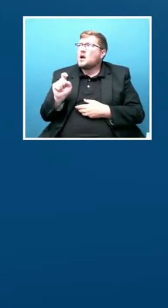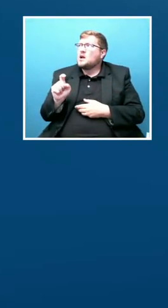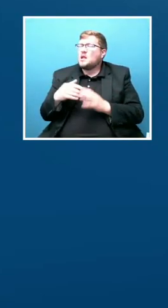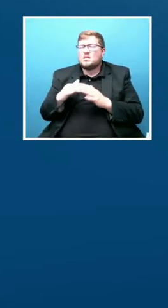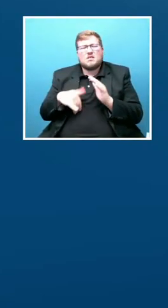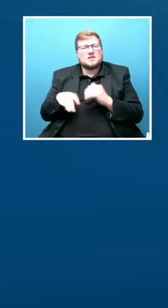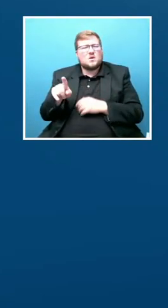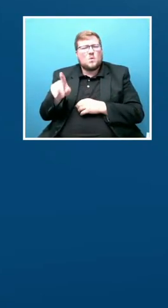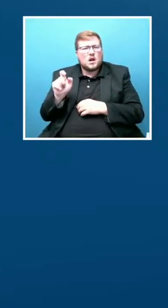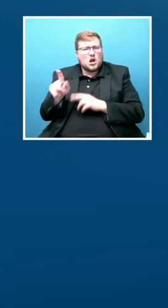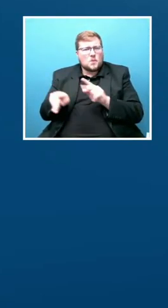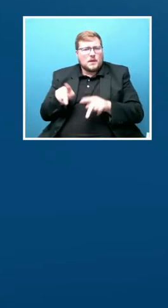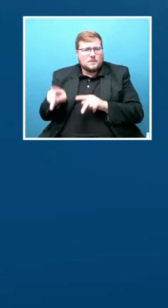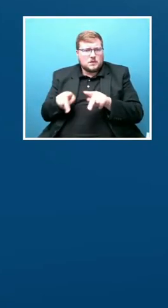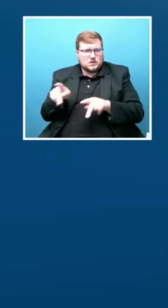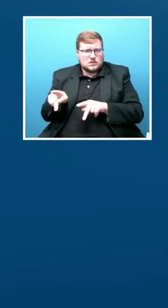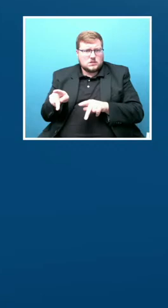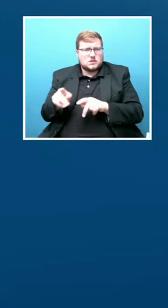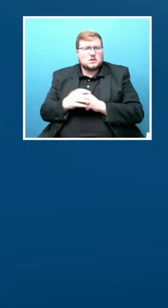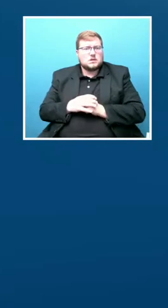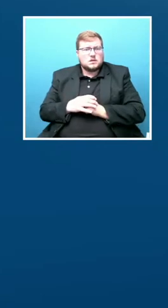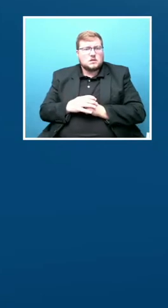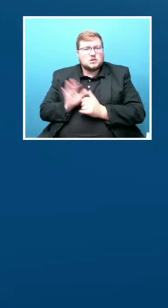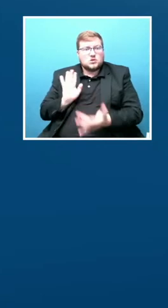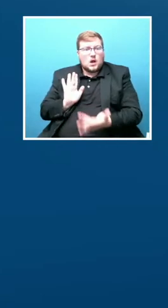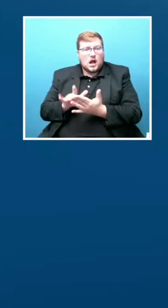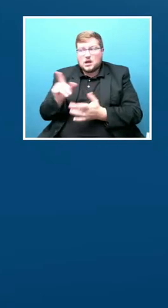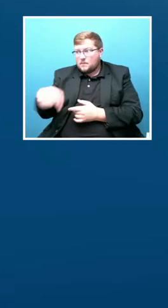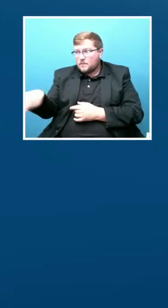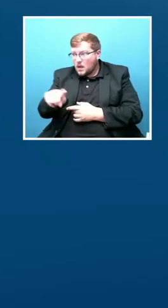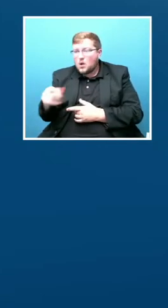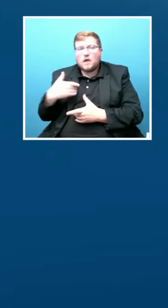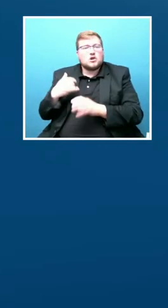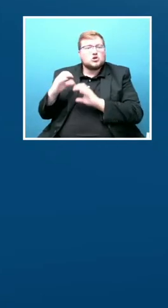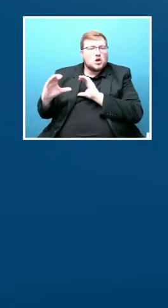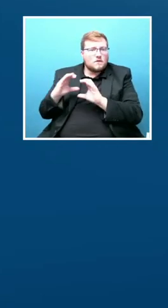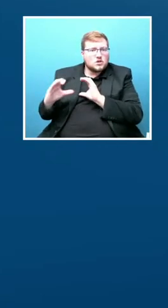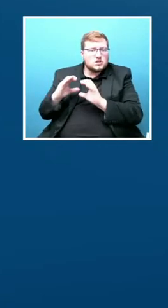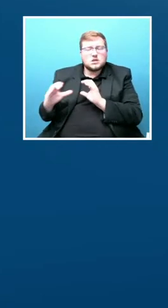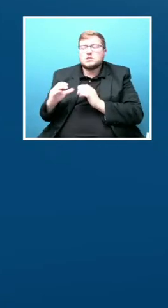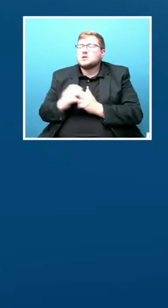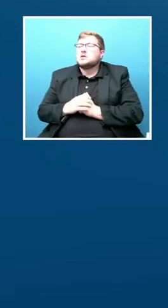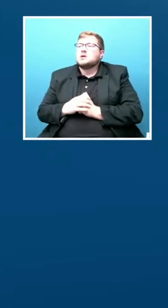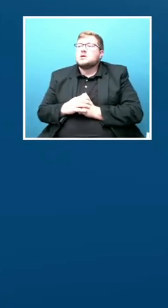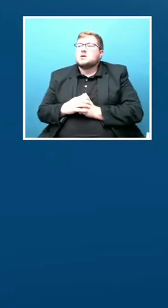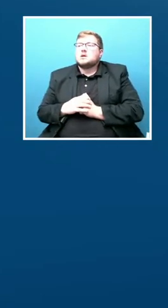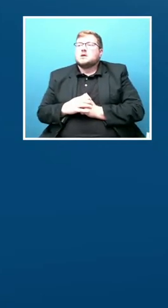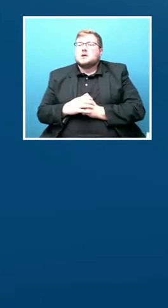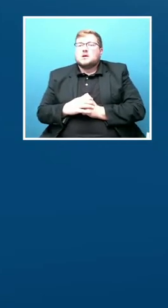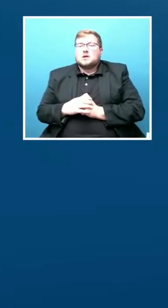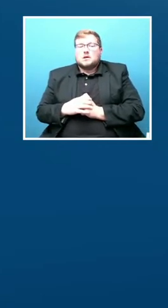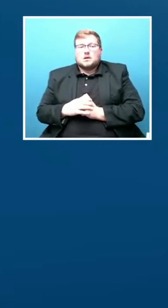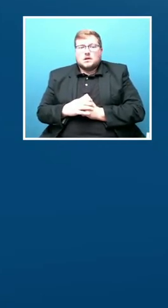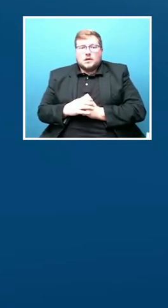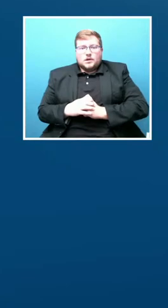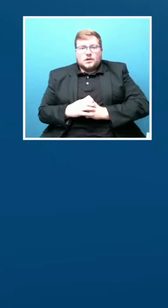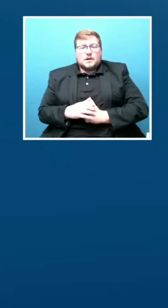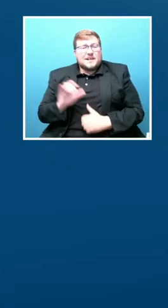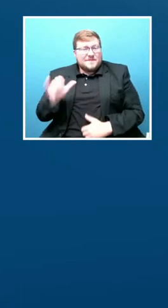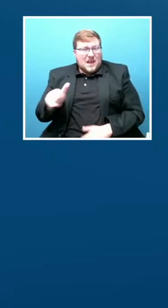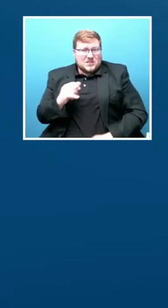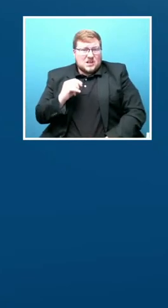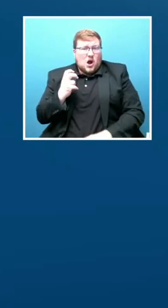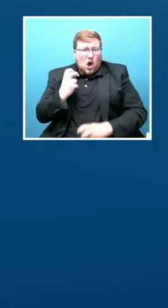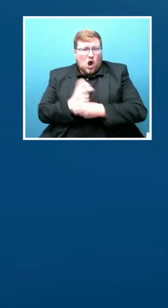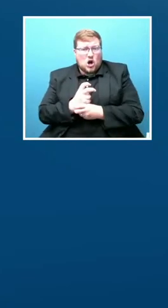100 people, to contact them, have a conversation with them. You know, that is difficult to do. If